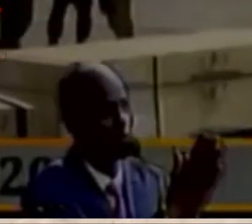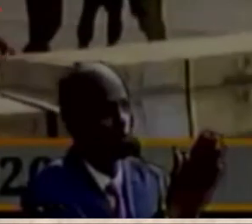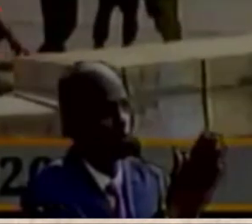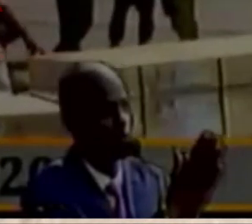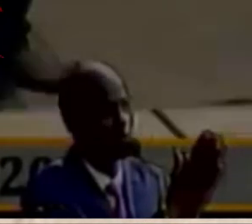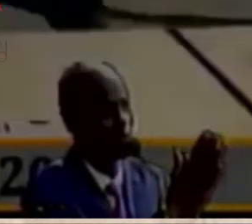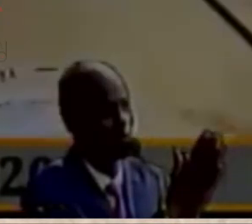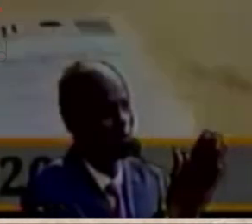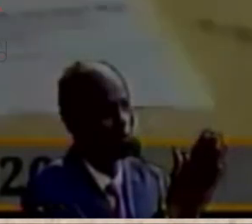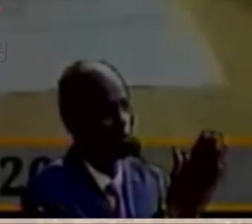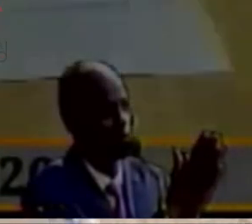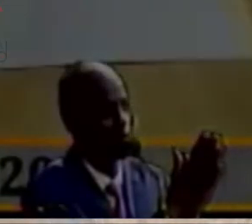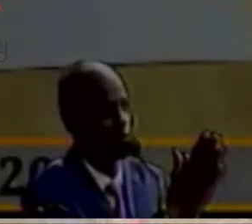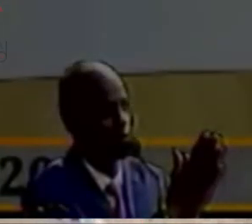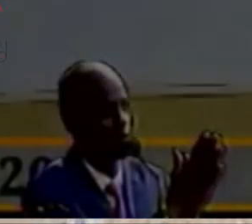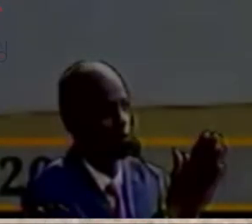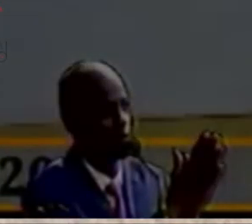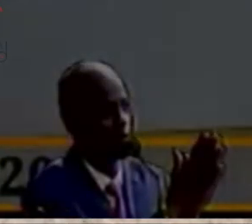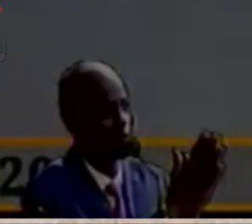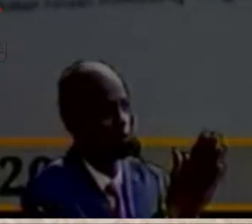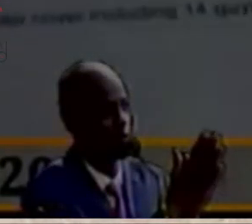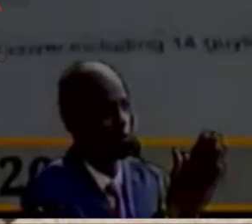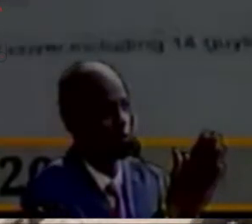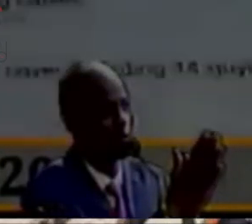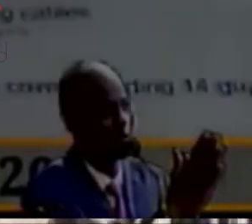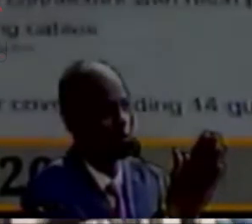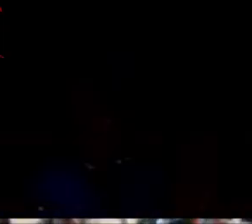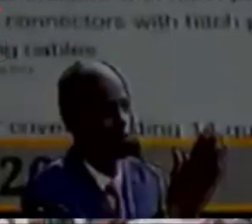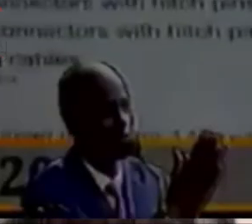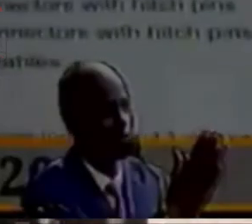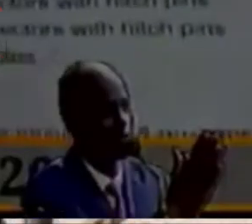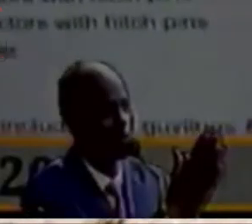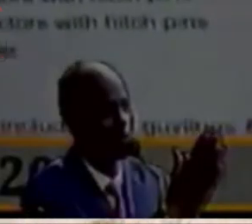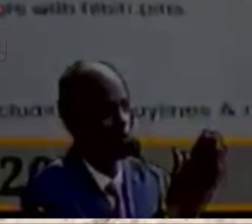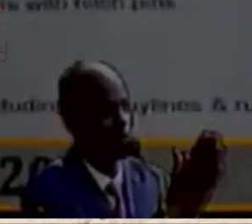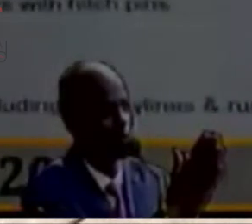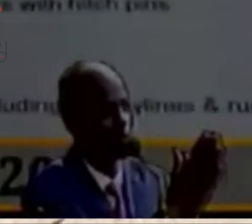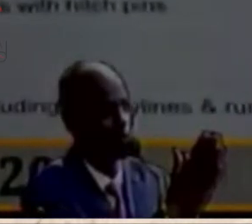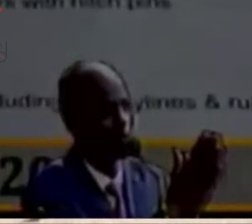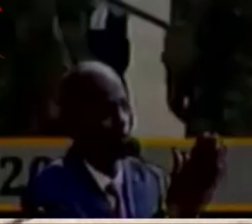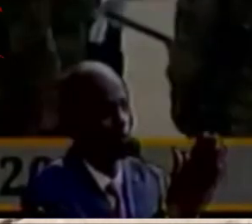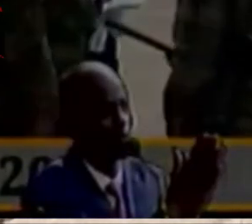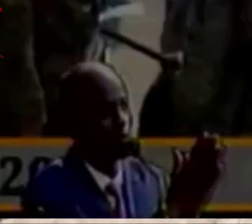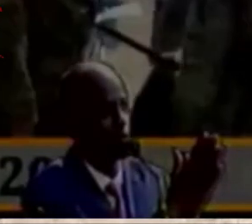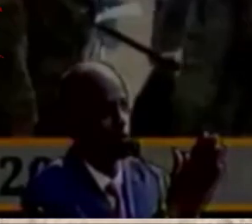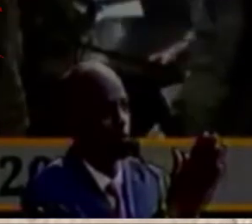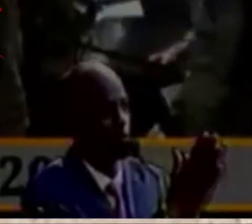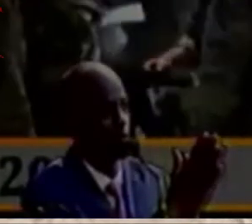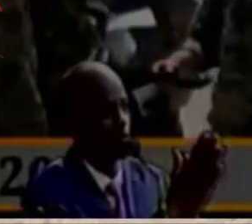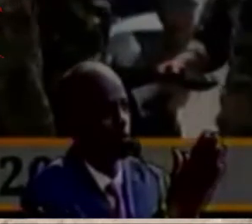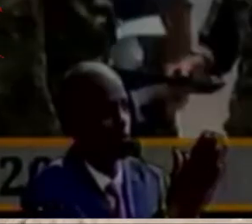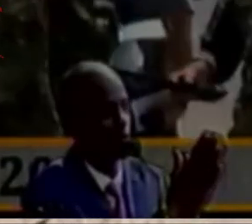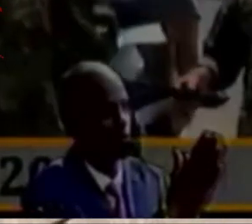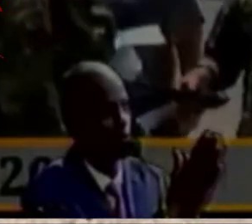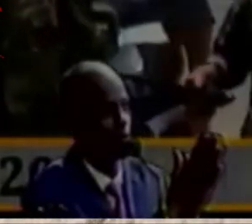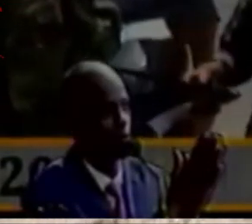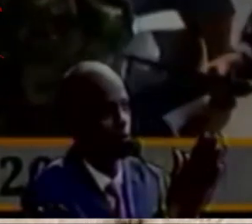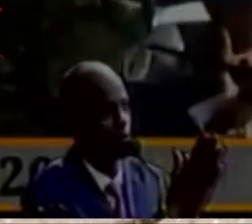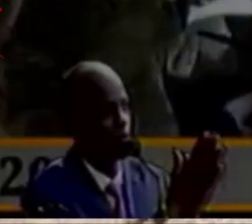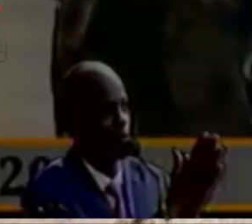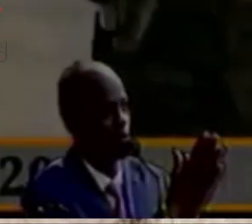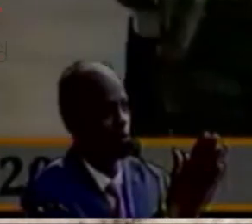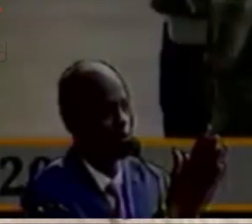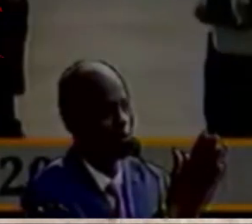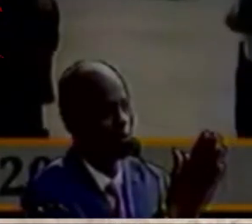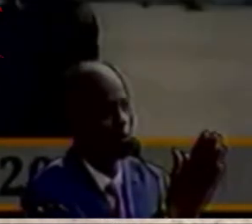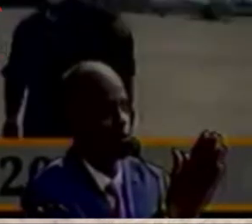we're a volunteer organization made up of people around the world. Canada, Australia, Europe, Africa, the United Kingdom,